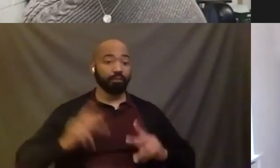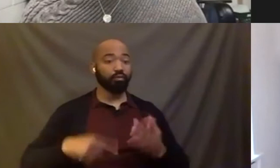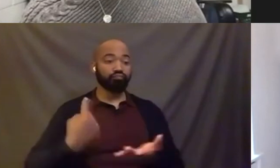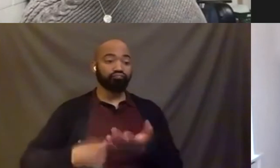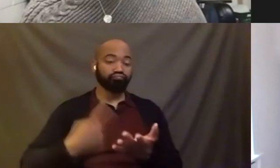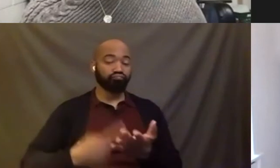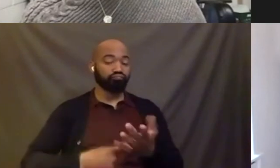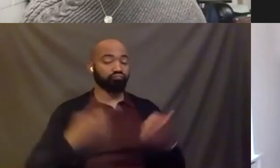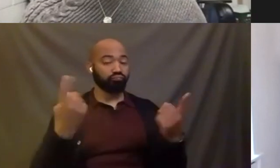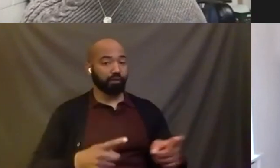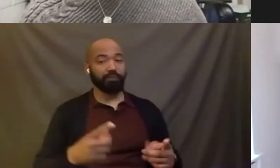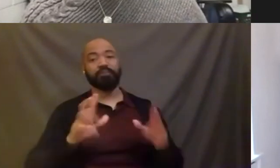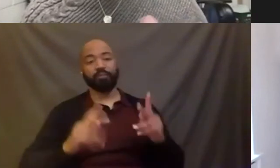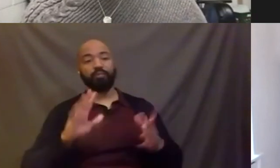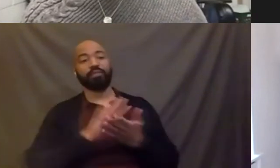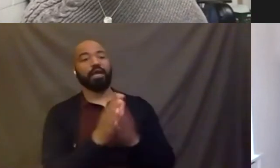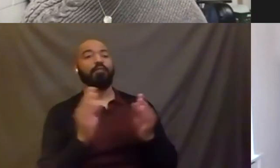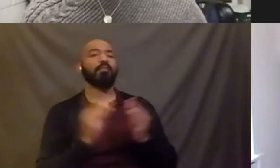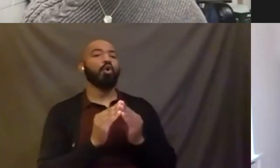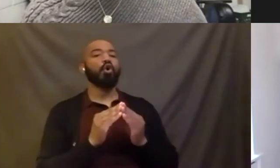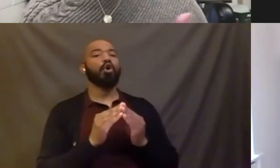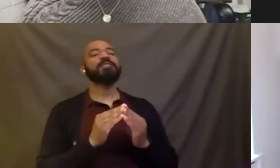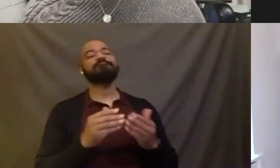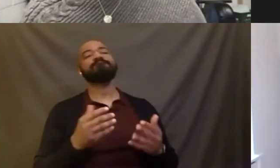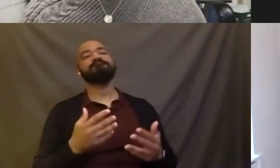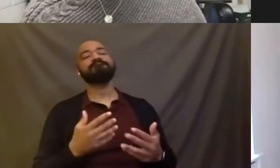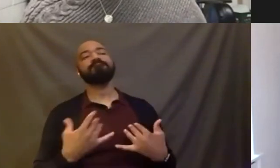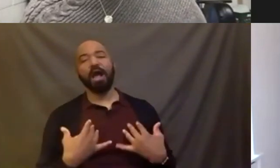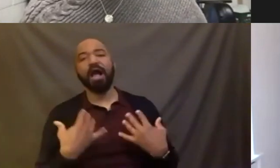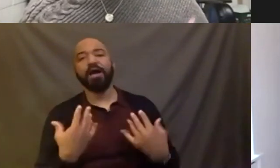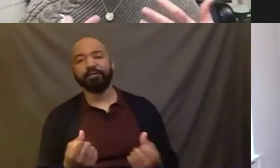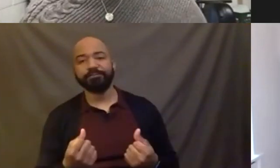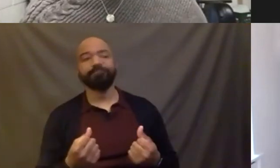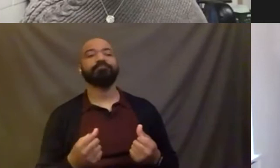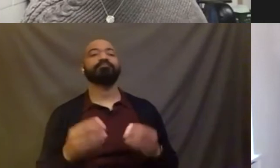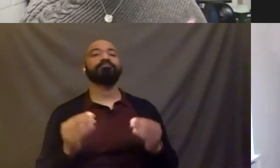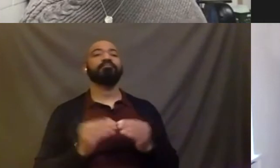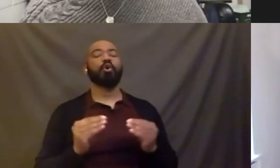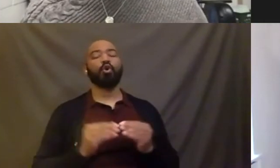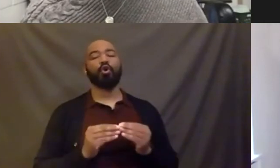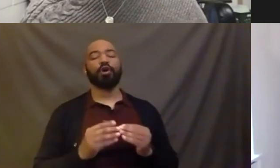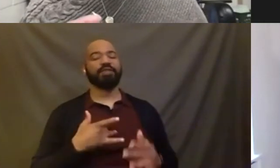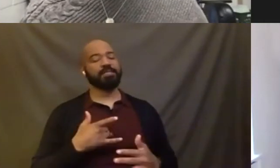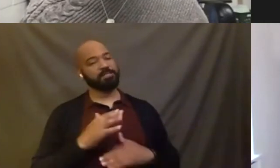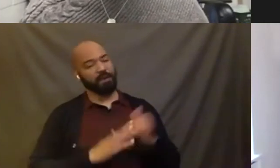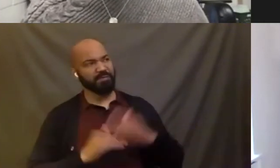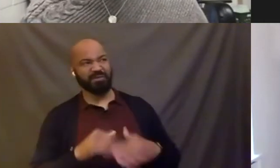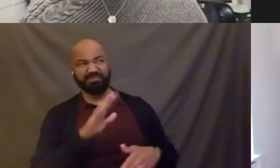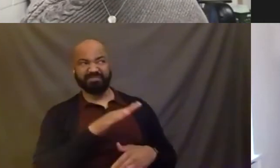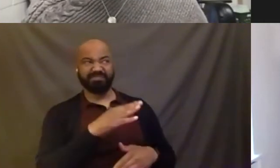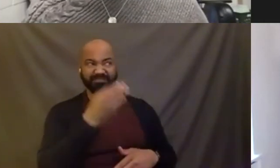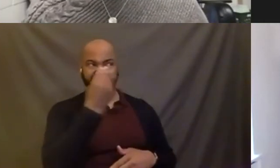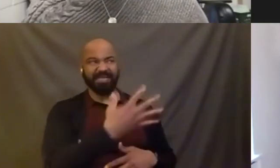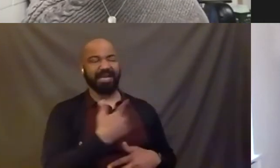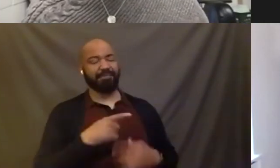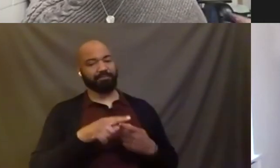people a little closer to being confident in, or I think brave to say, wait a second, I'm concerned specifically about X,